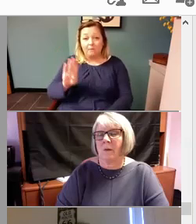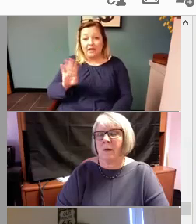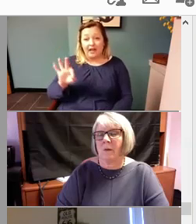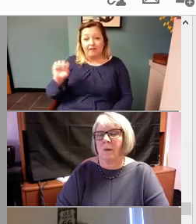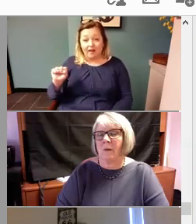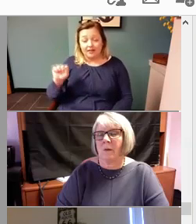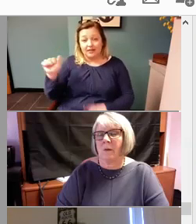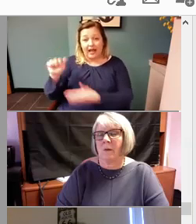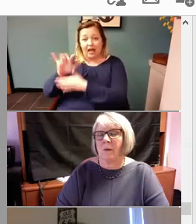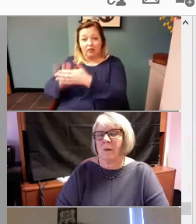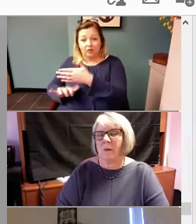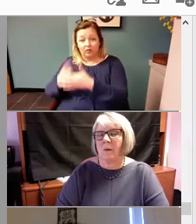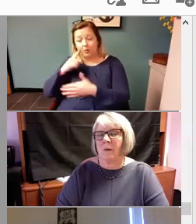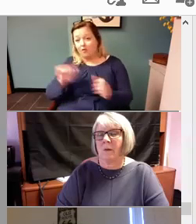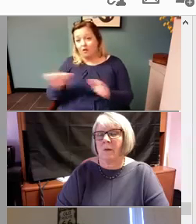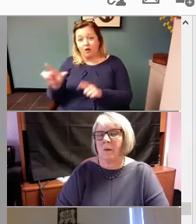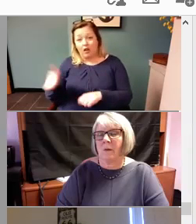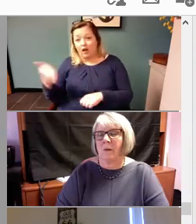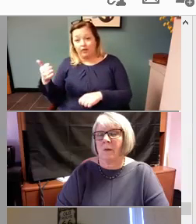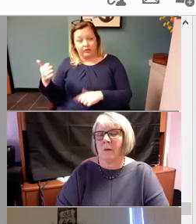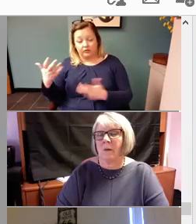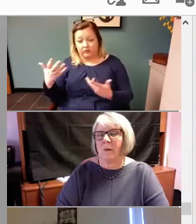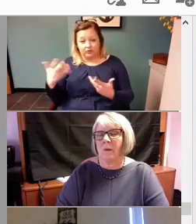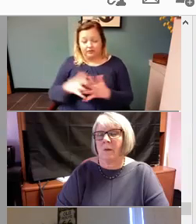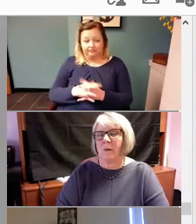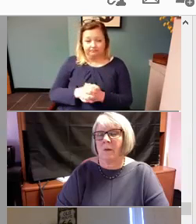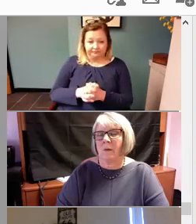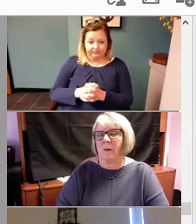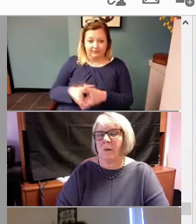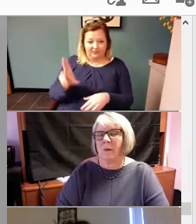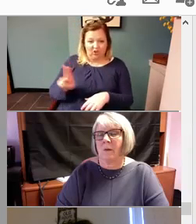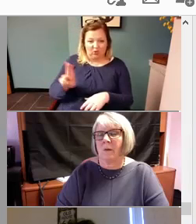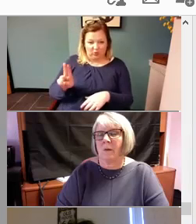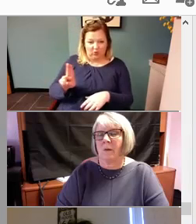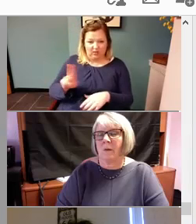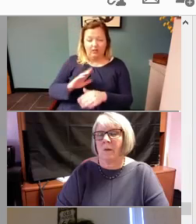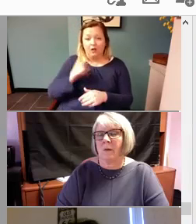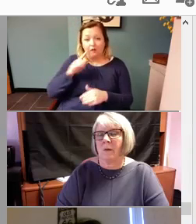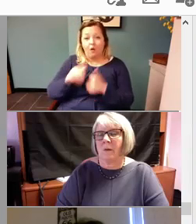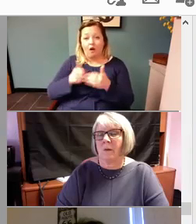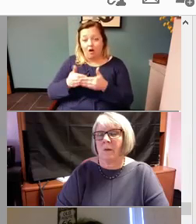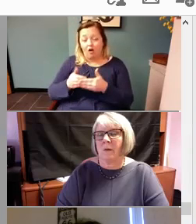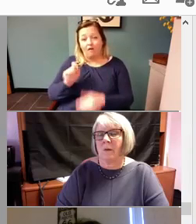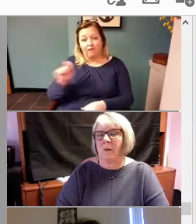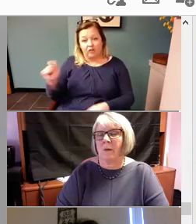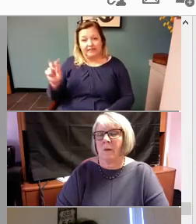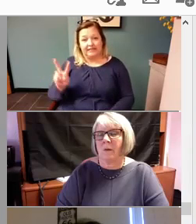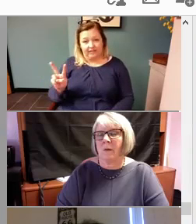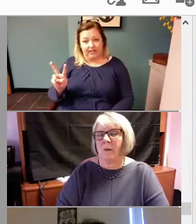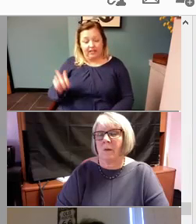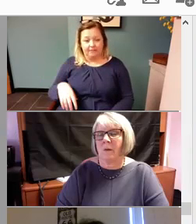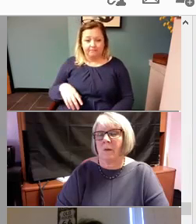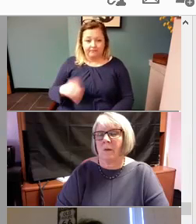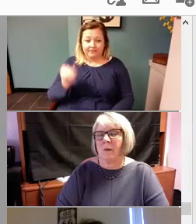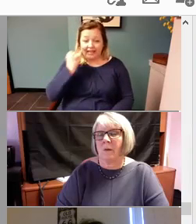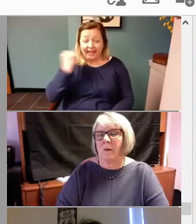particular starting vertex U, for all vertices V. If we find that the distance is